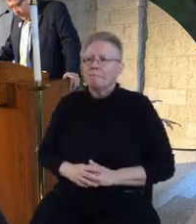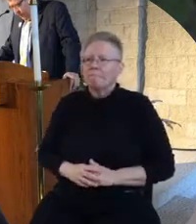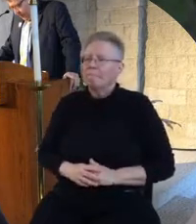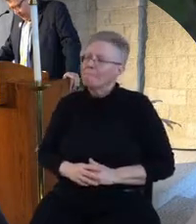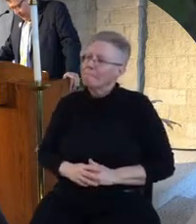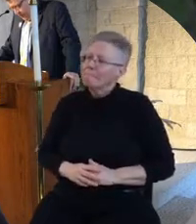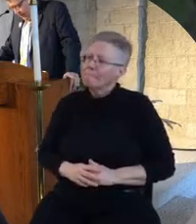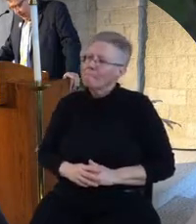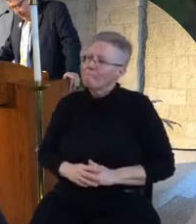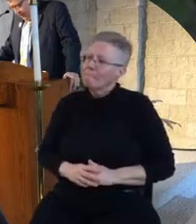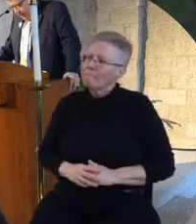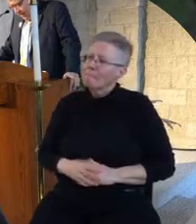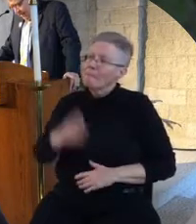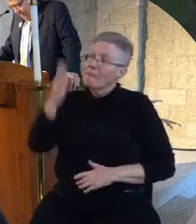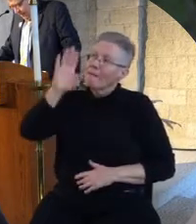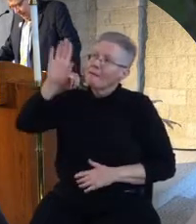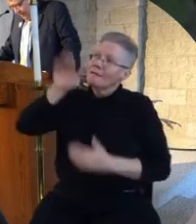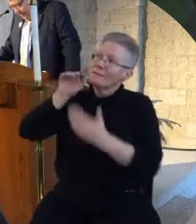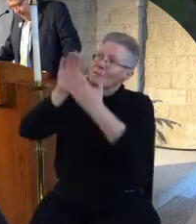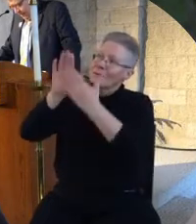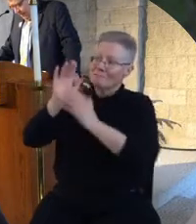We feel God's presence today.